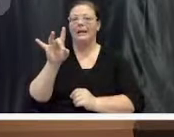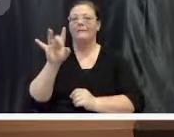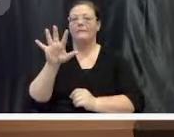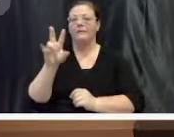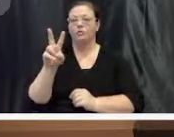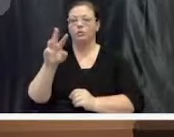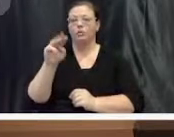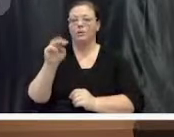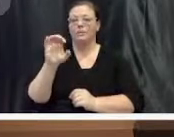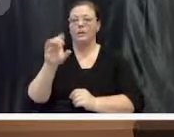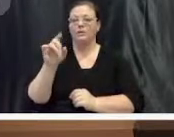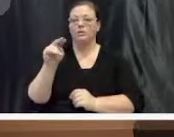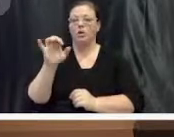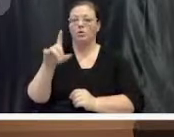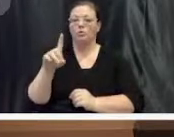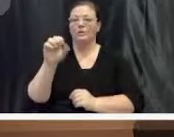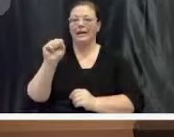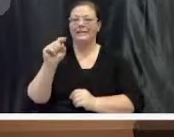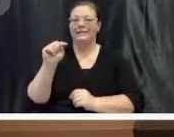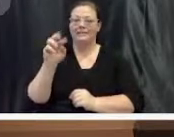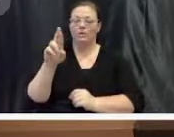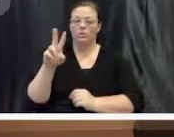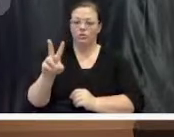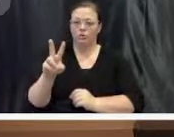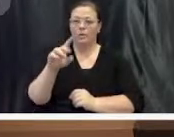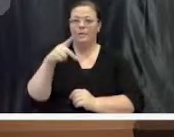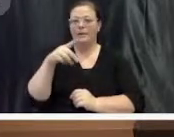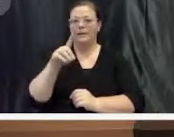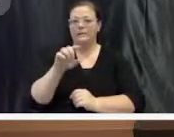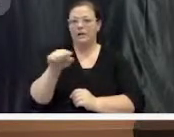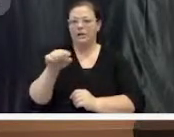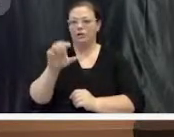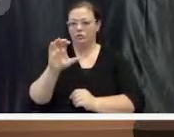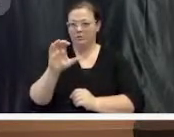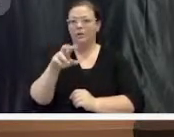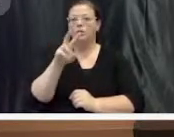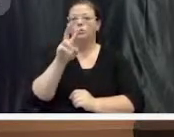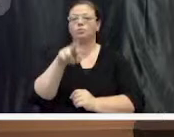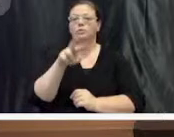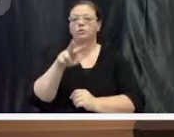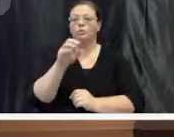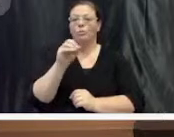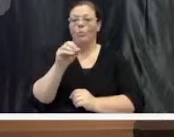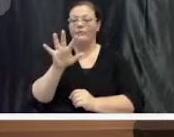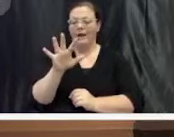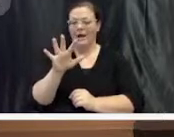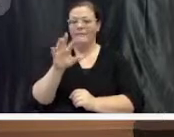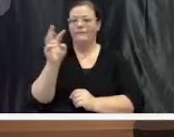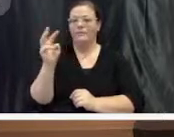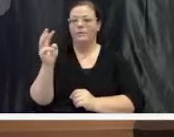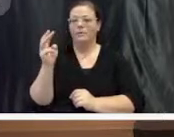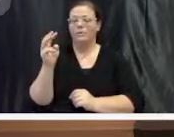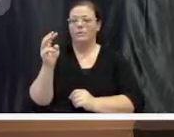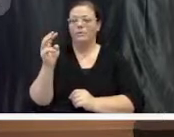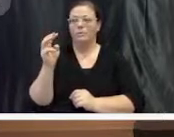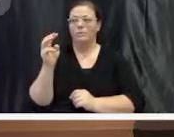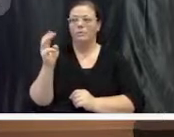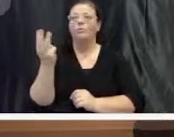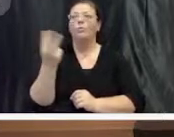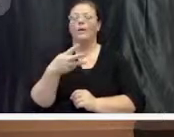Z9852, McDonald, STR2, PD-C, 2205 West 13th